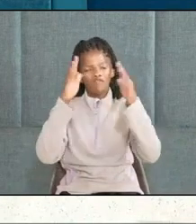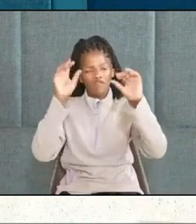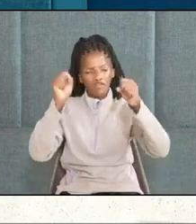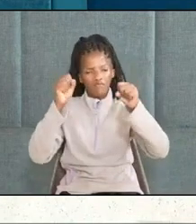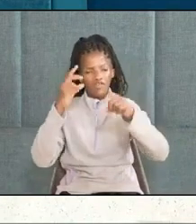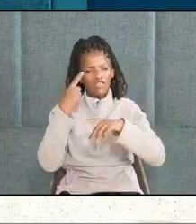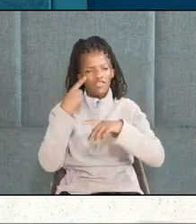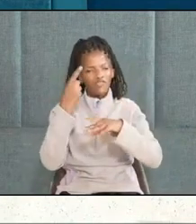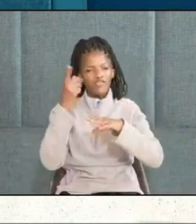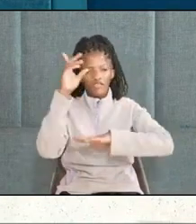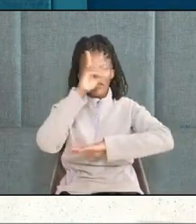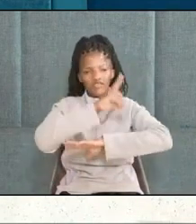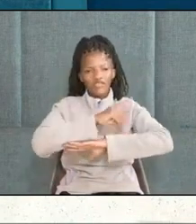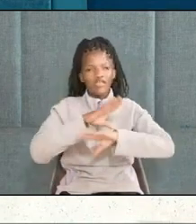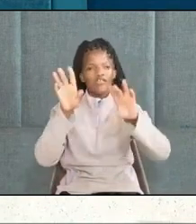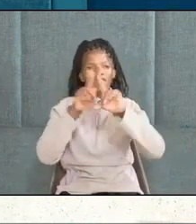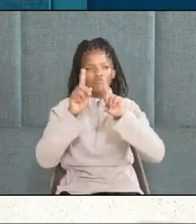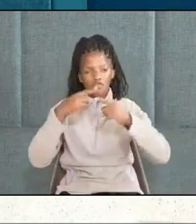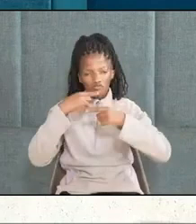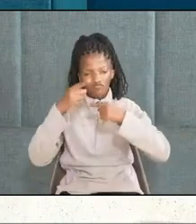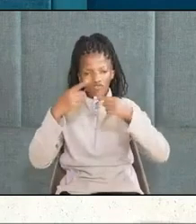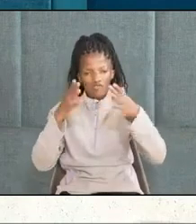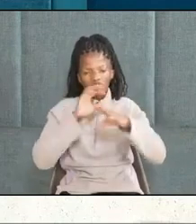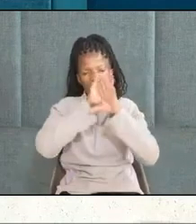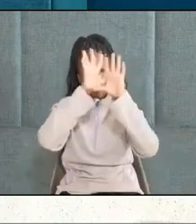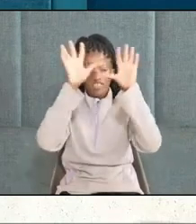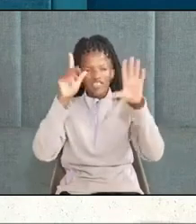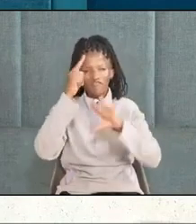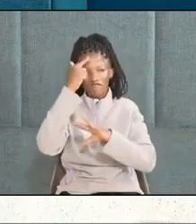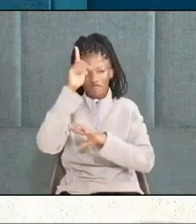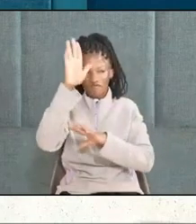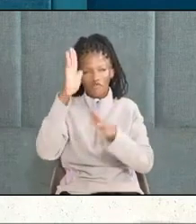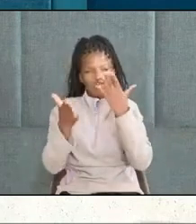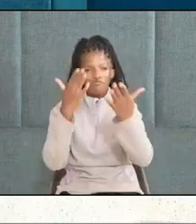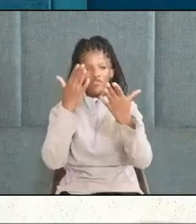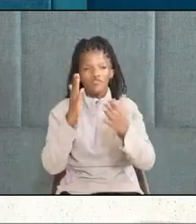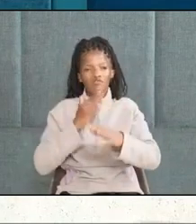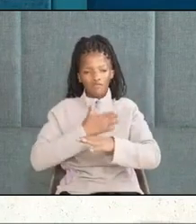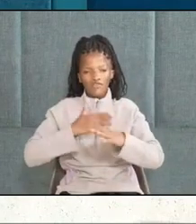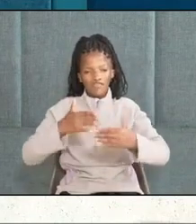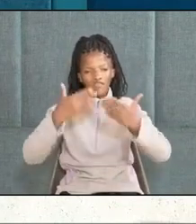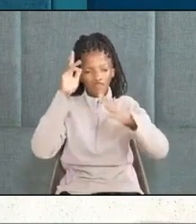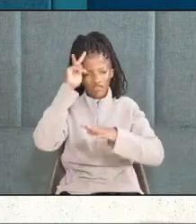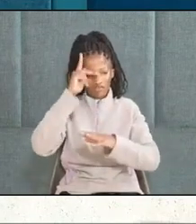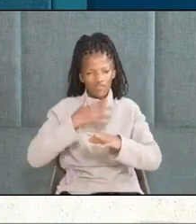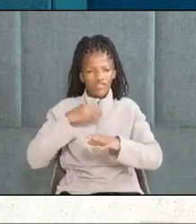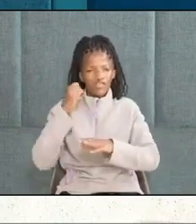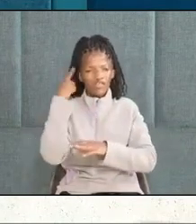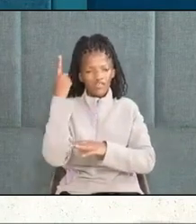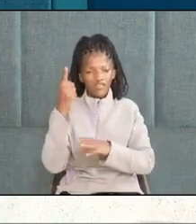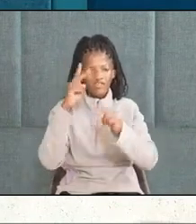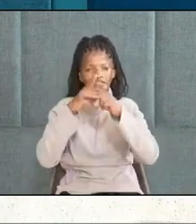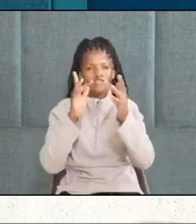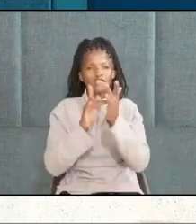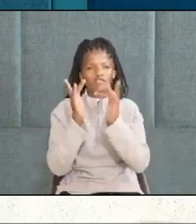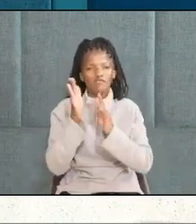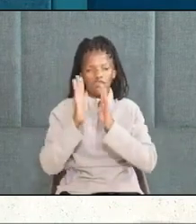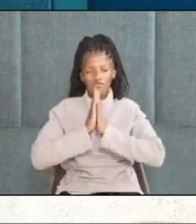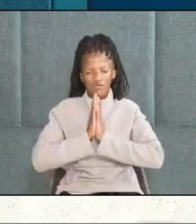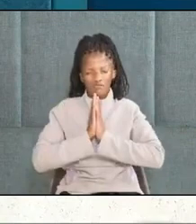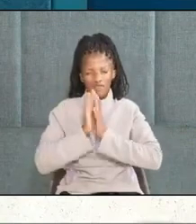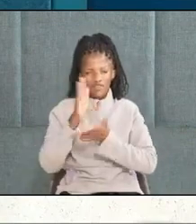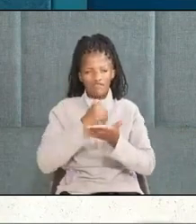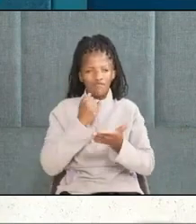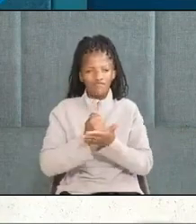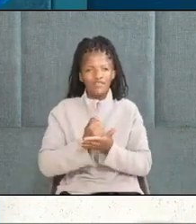us to see this day. As we are going to shine for you, may you please give us the knowledge and understanding. In Jesus' name we